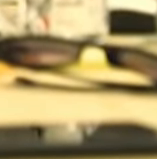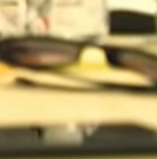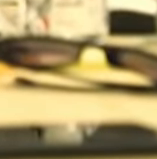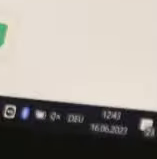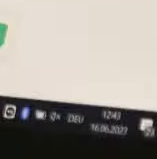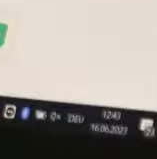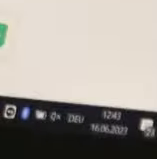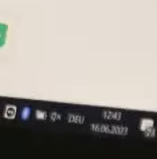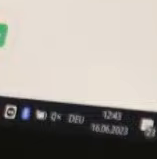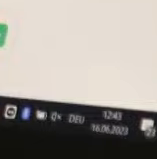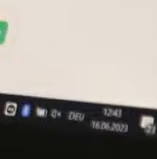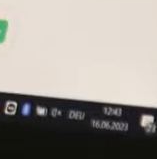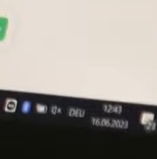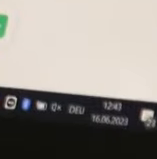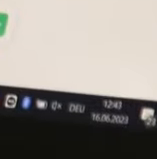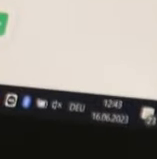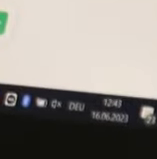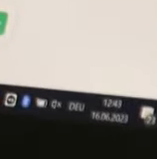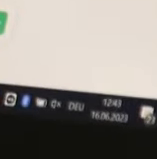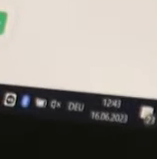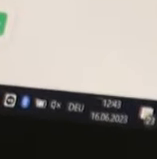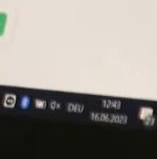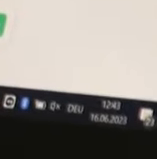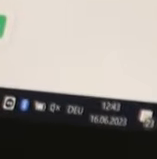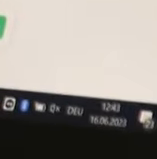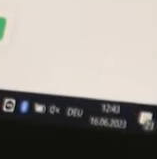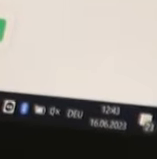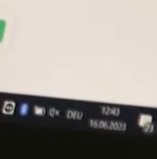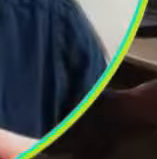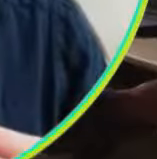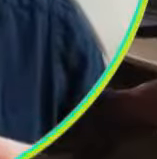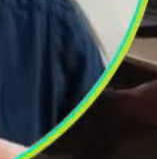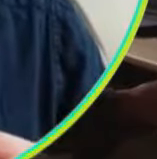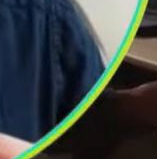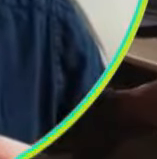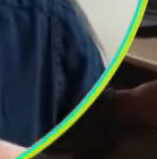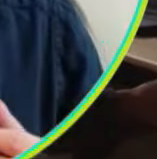AI tools is probably not going to work, though.